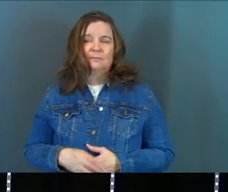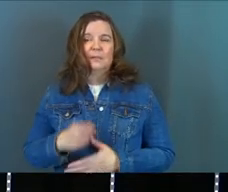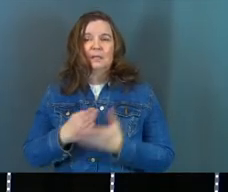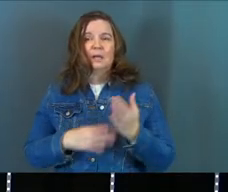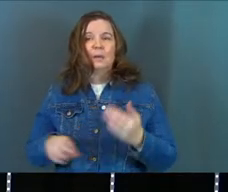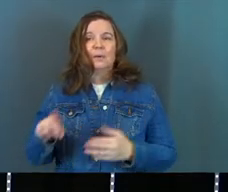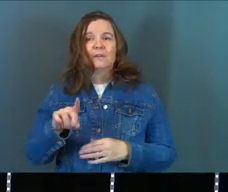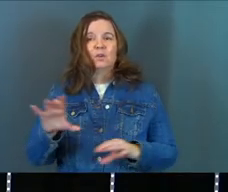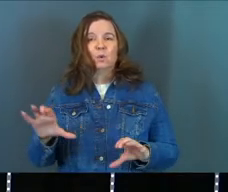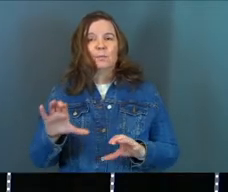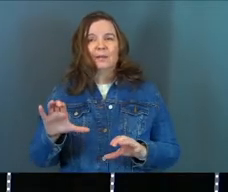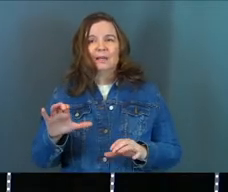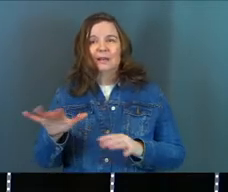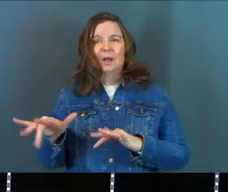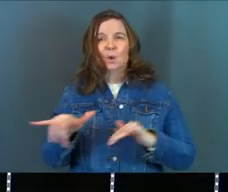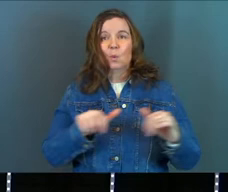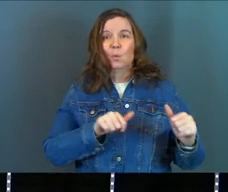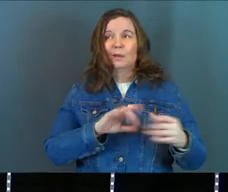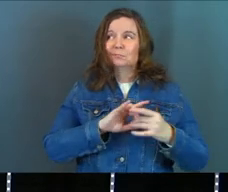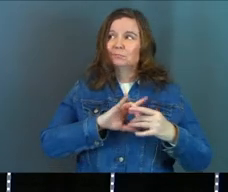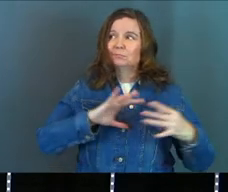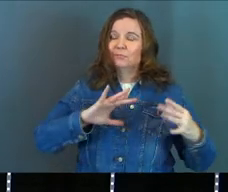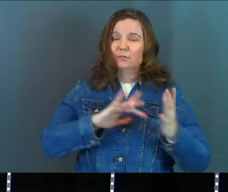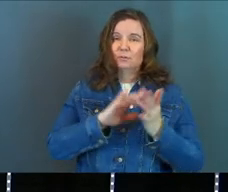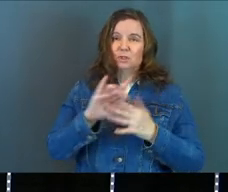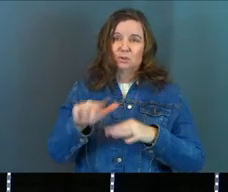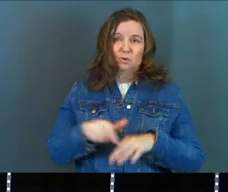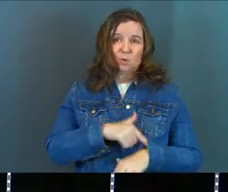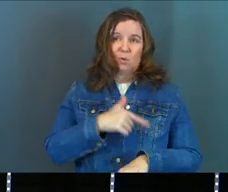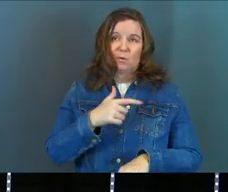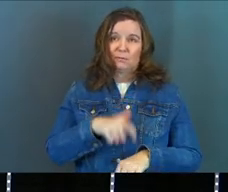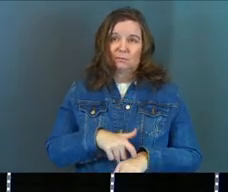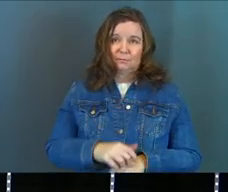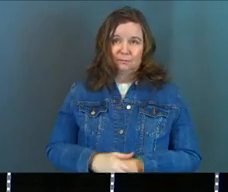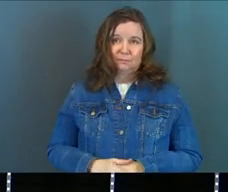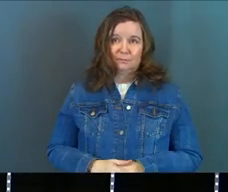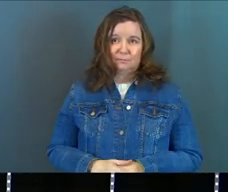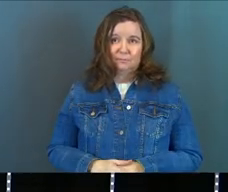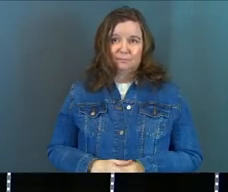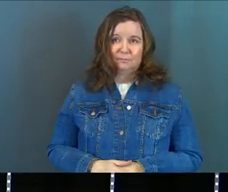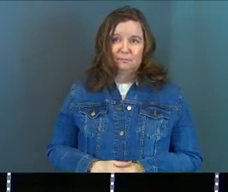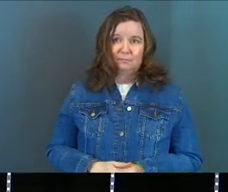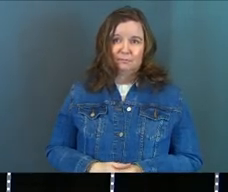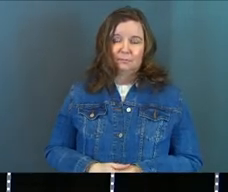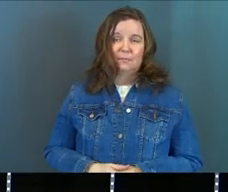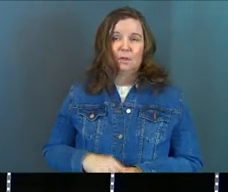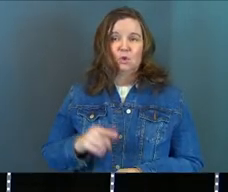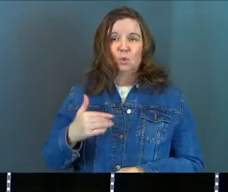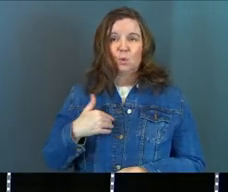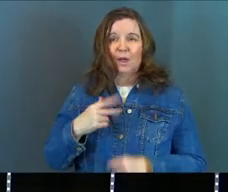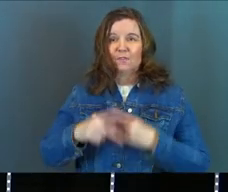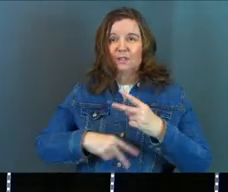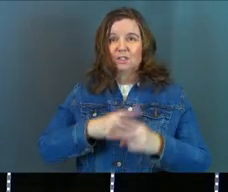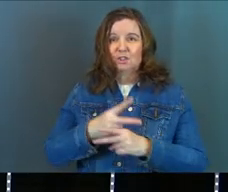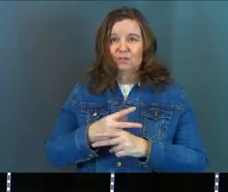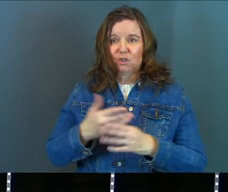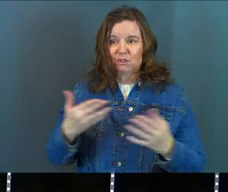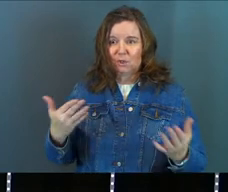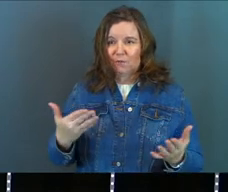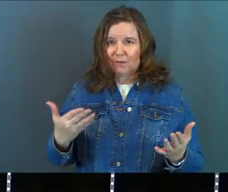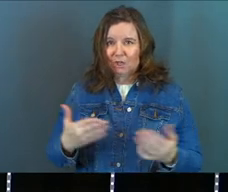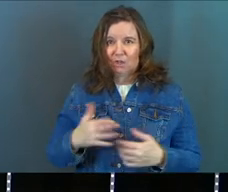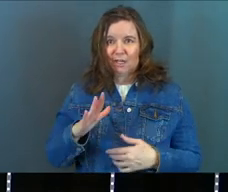And some of you have been away from Jesus just too long. And you got this version over